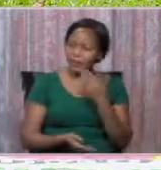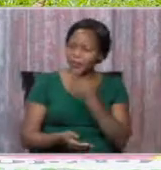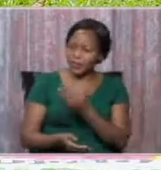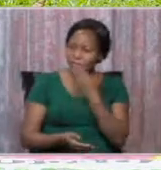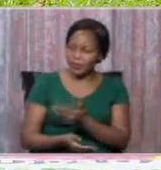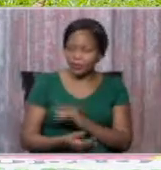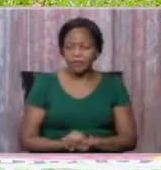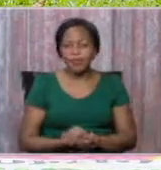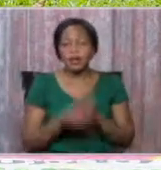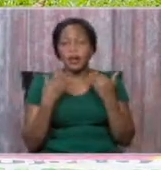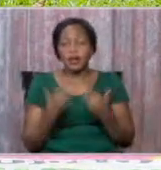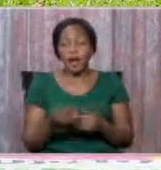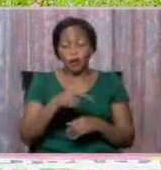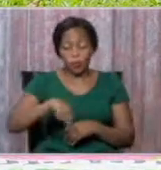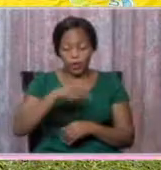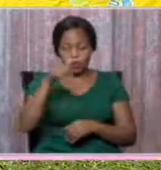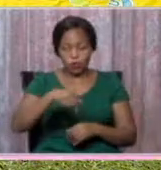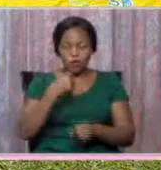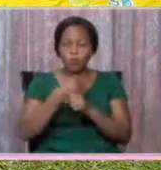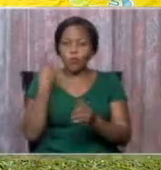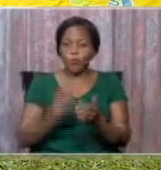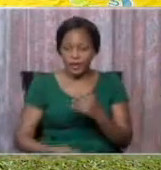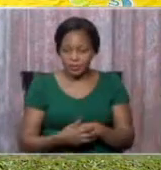So go ahead and start.